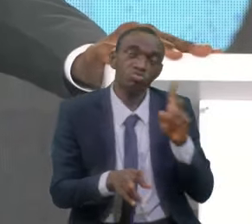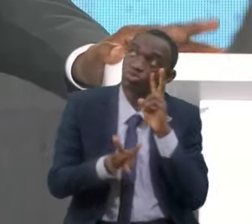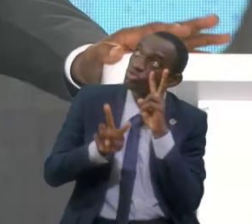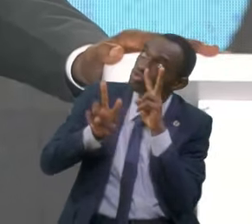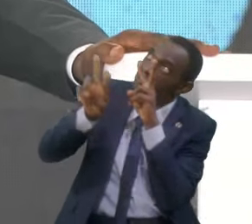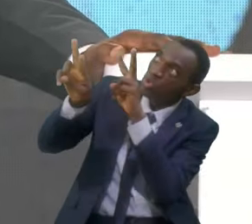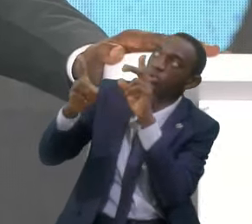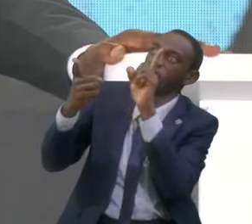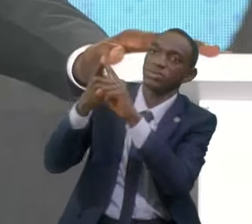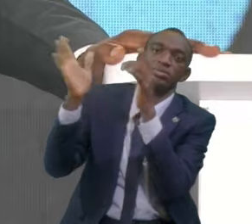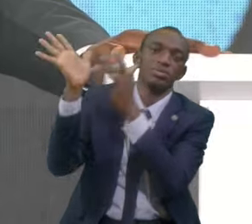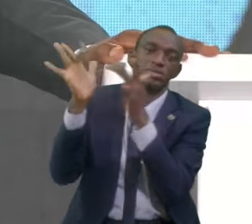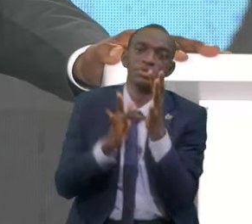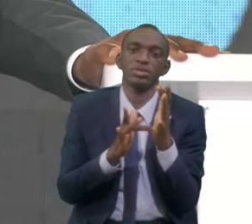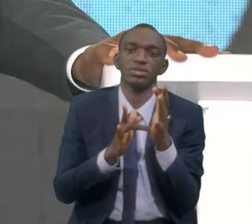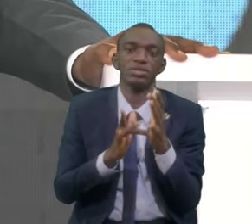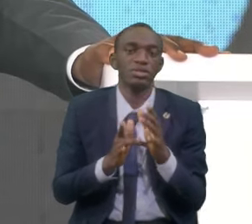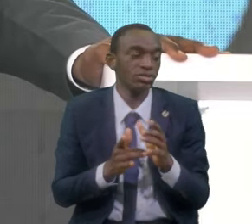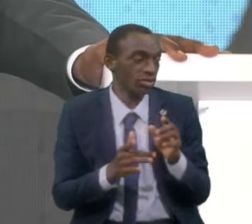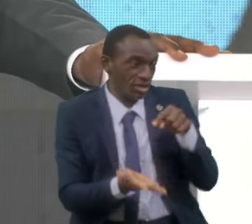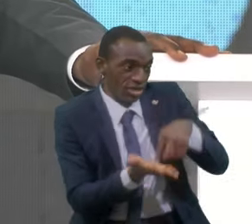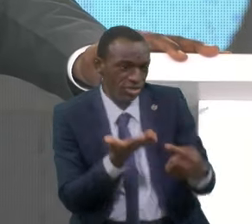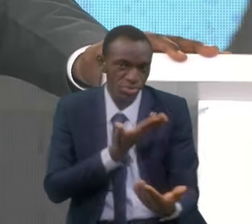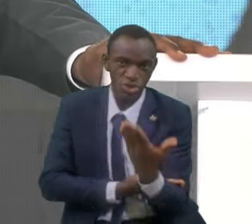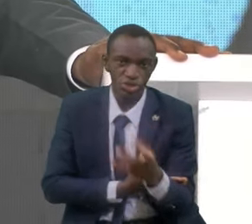morning, you will look.